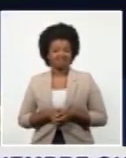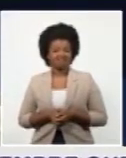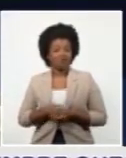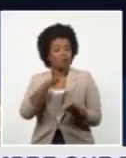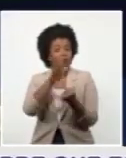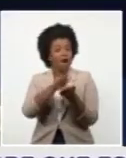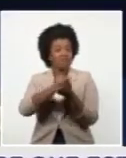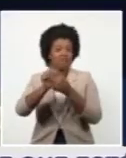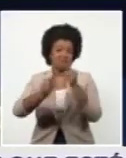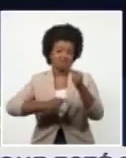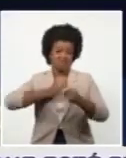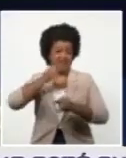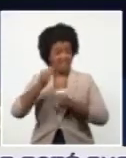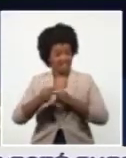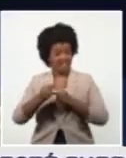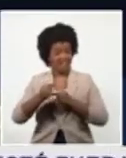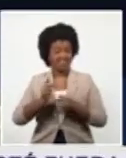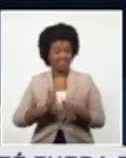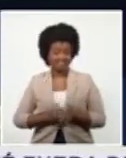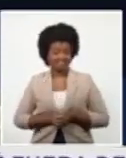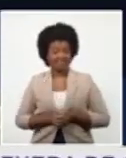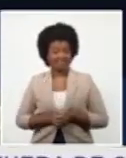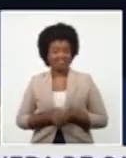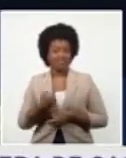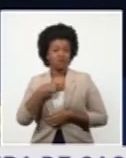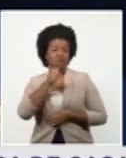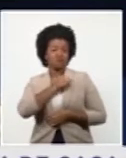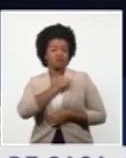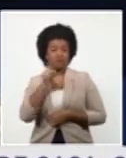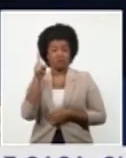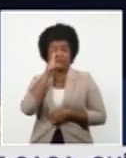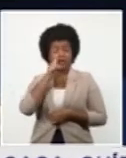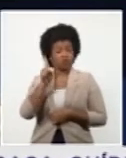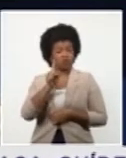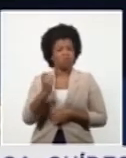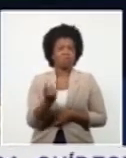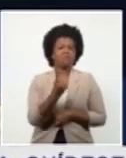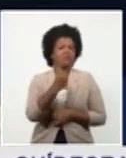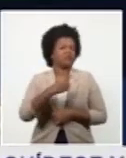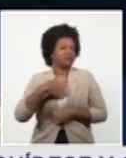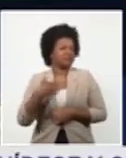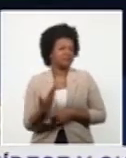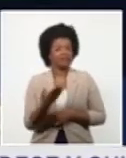gift for me today would be not to ask me questions.